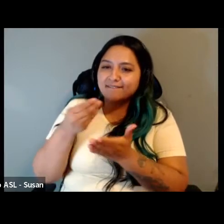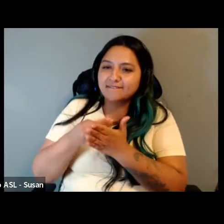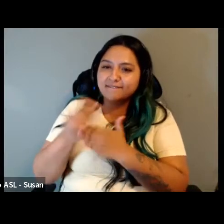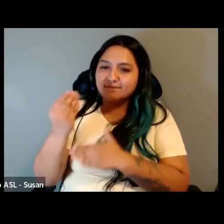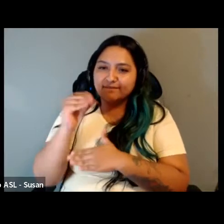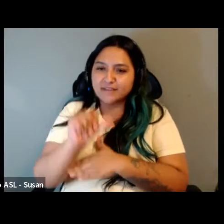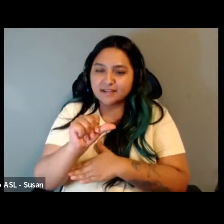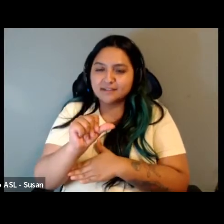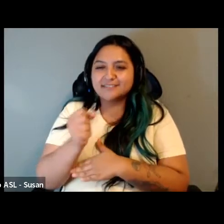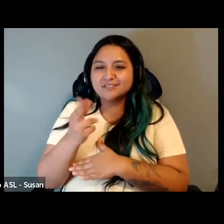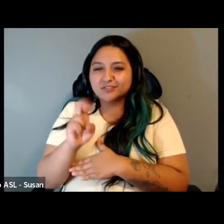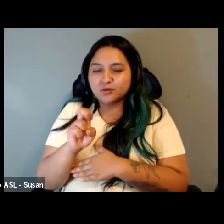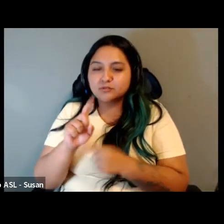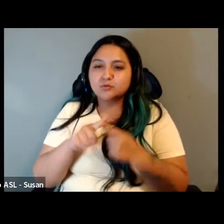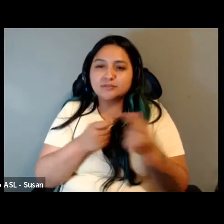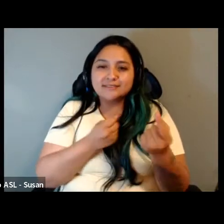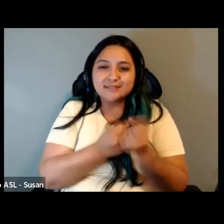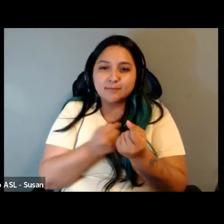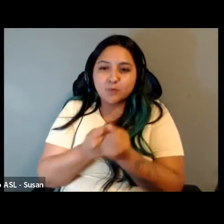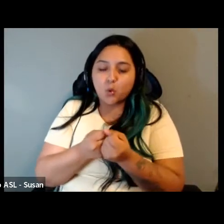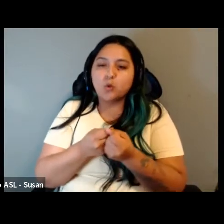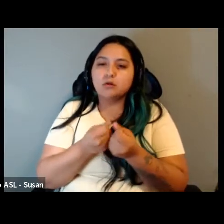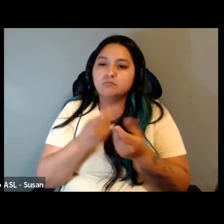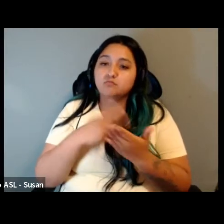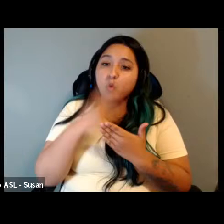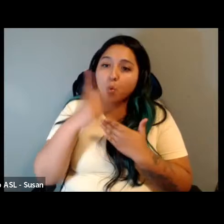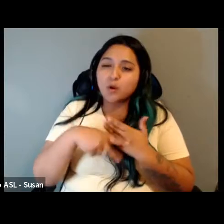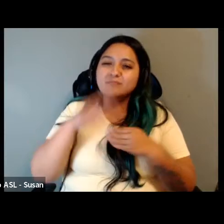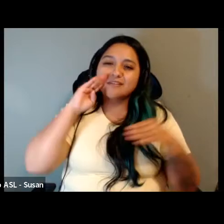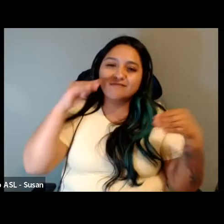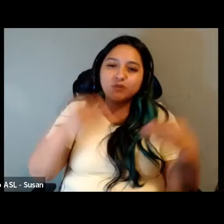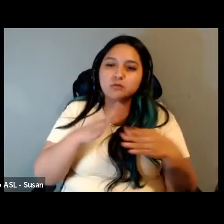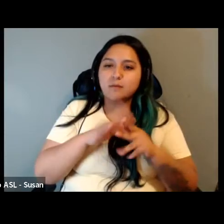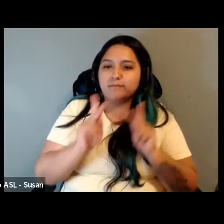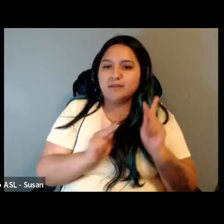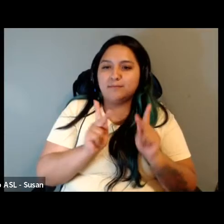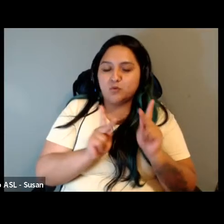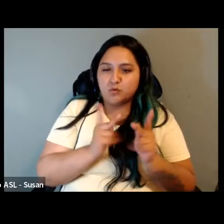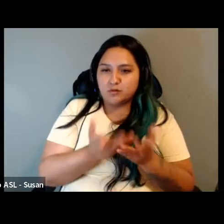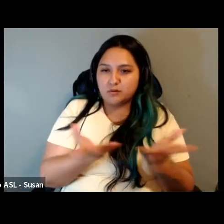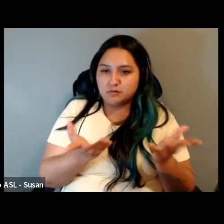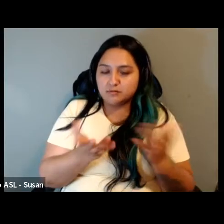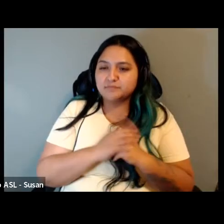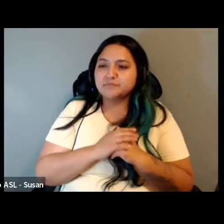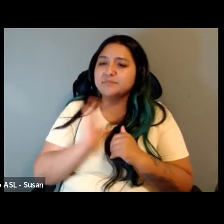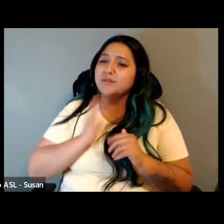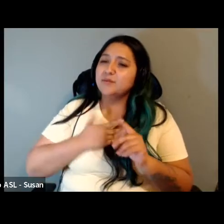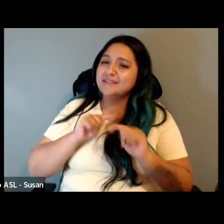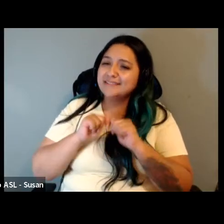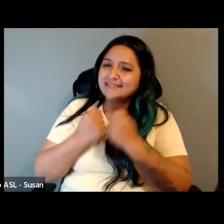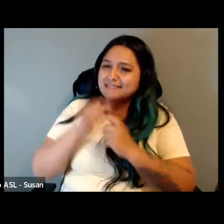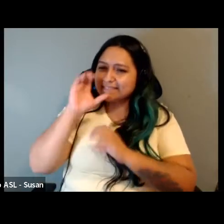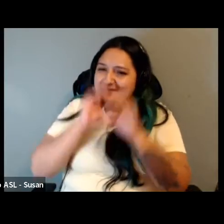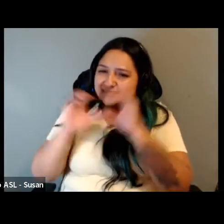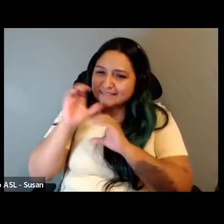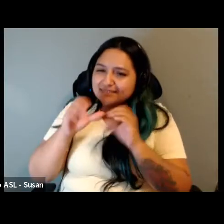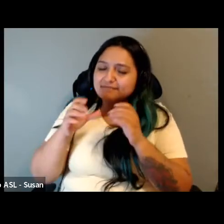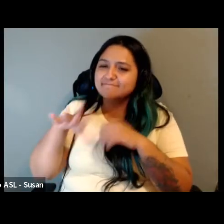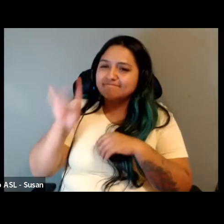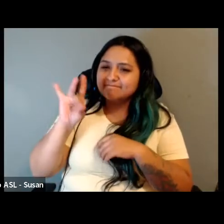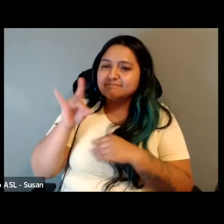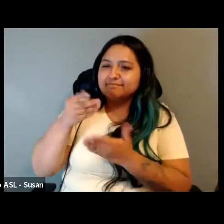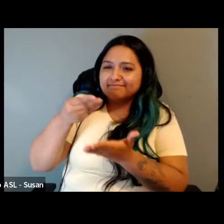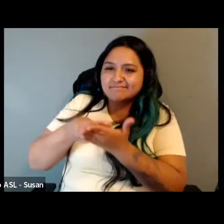some of our most people-centered programs. Our team has been looking for funding opportunities using county